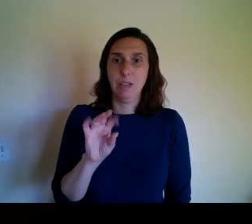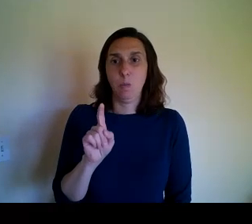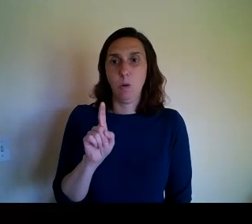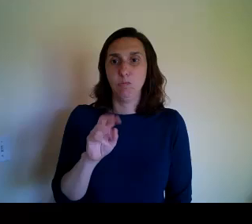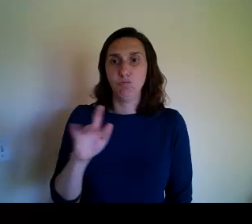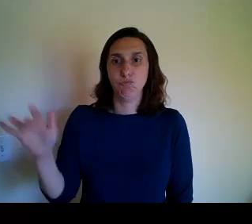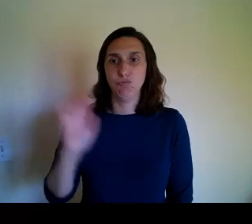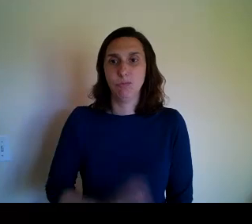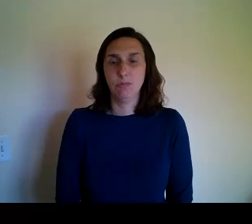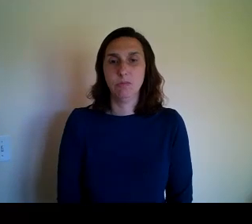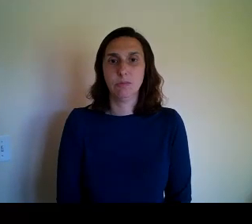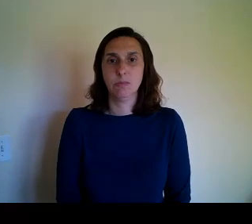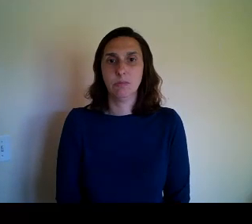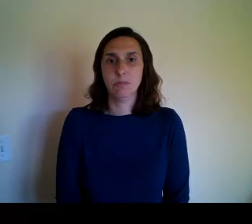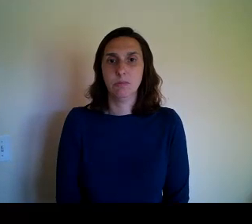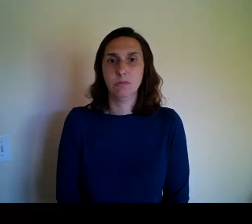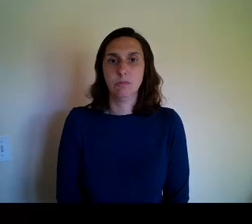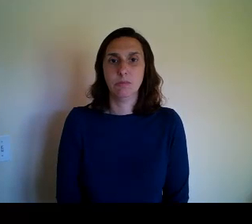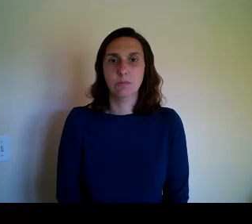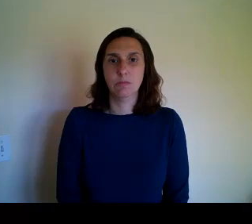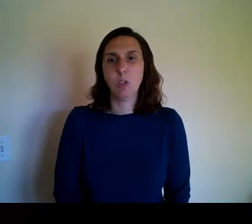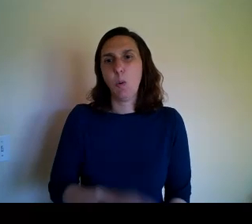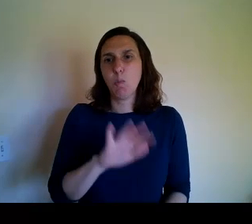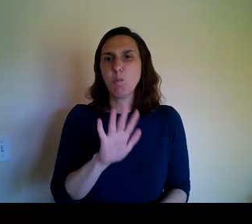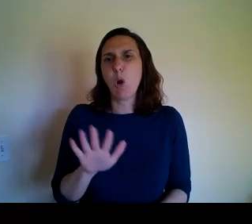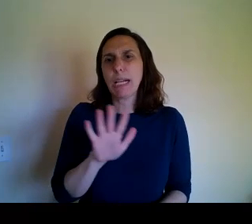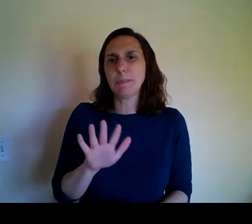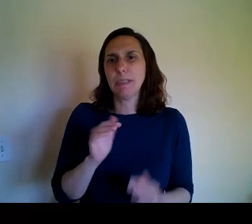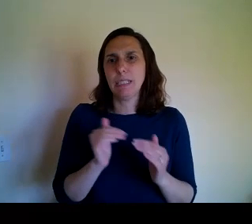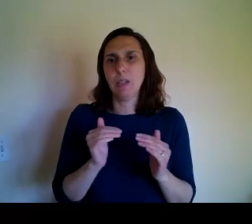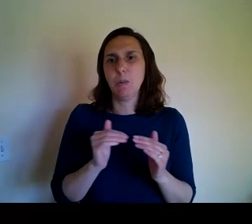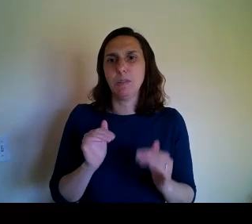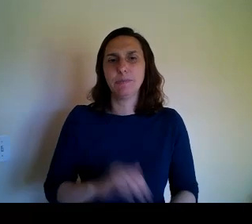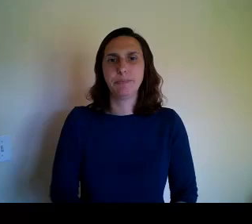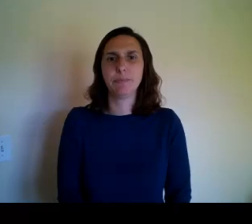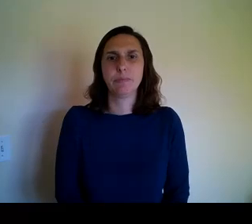3.906.891, and so on. Make that an approximate. I'll just leave it there.